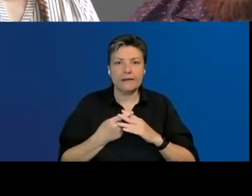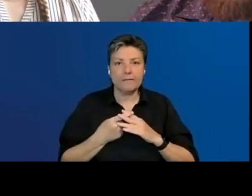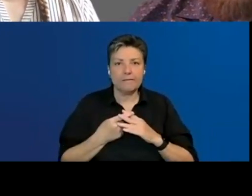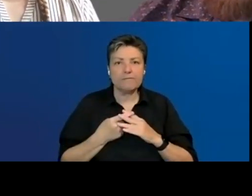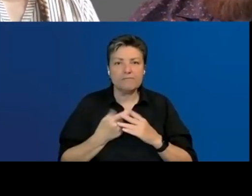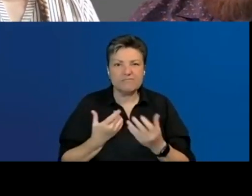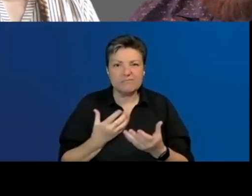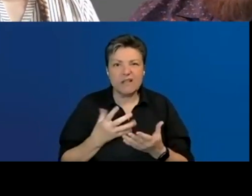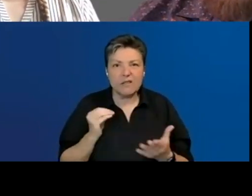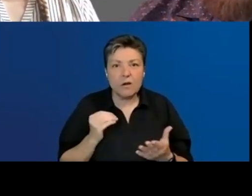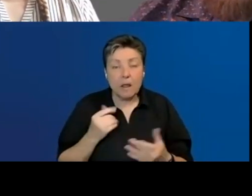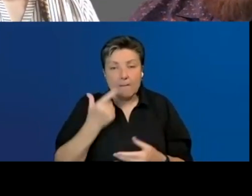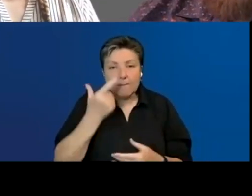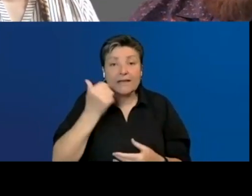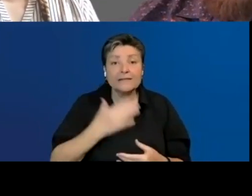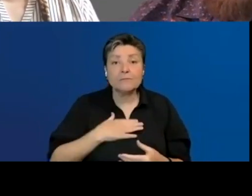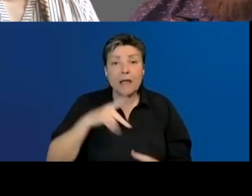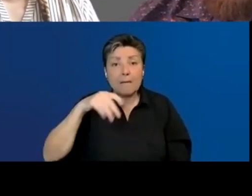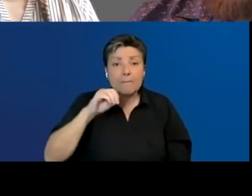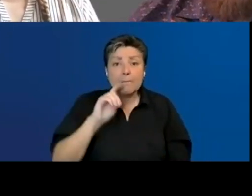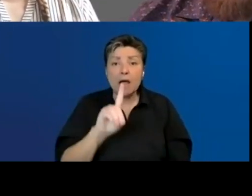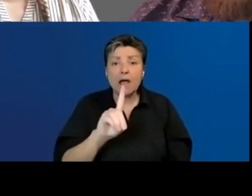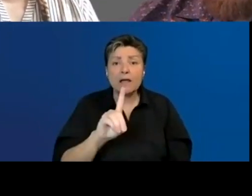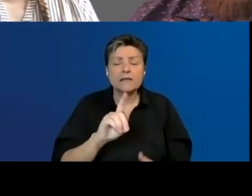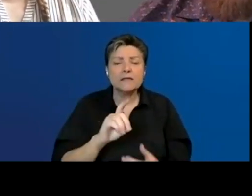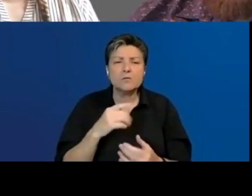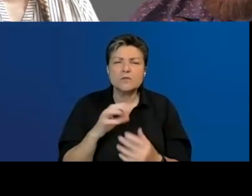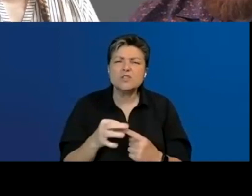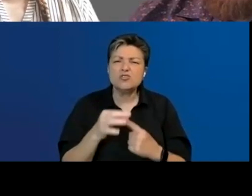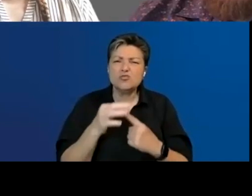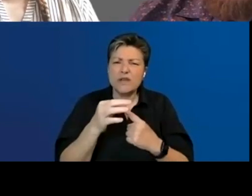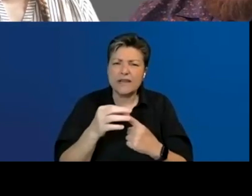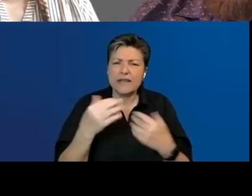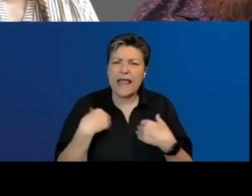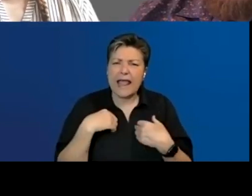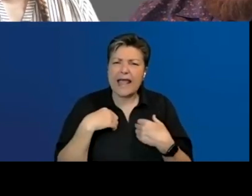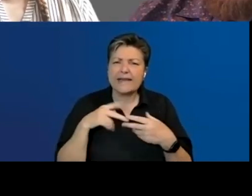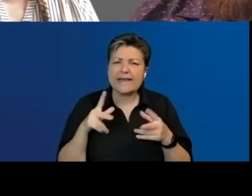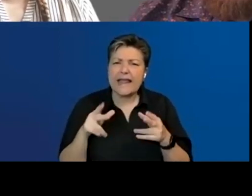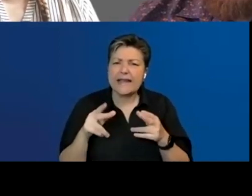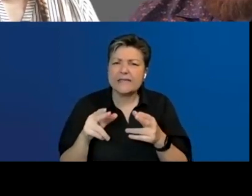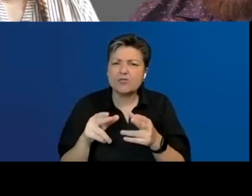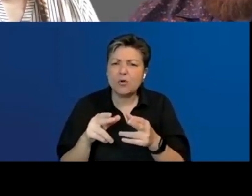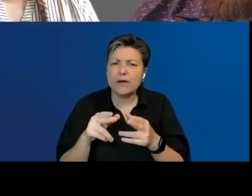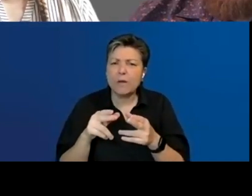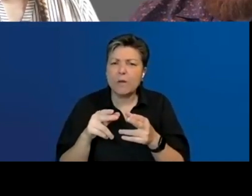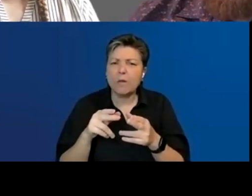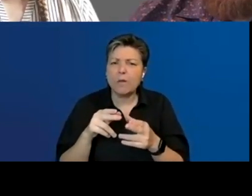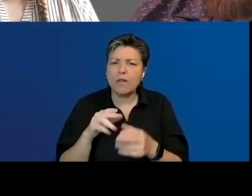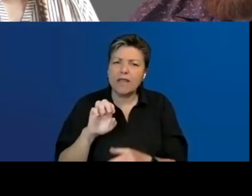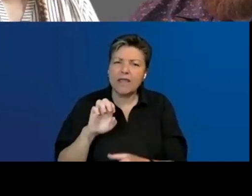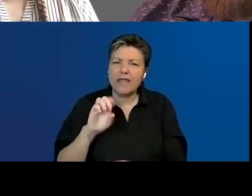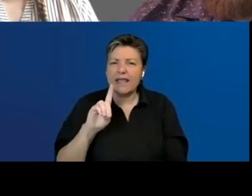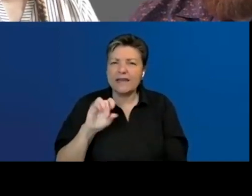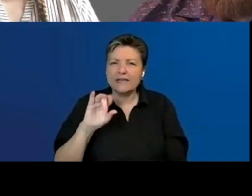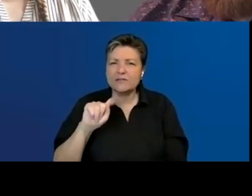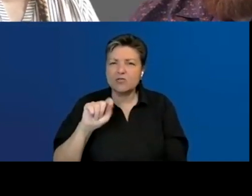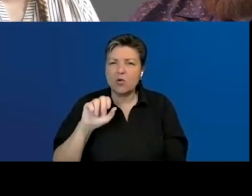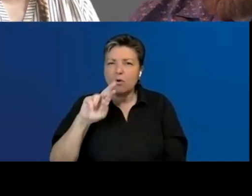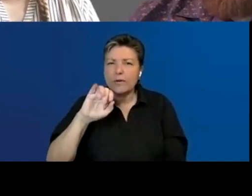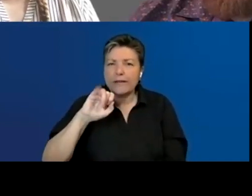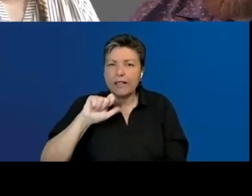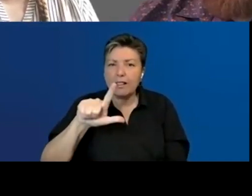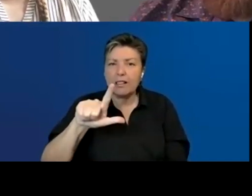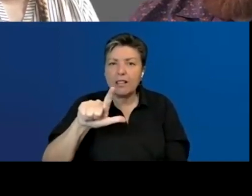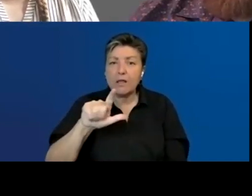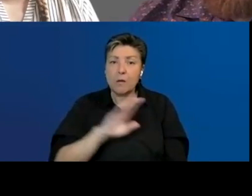because my podcast was, I think, kind of unique in that it had an editorial board. There was a lot of business